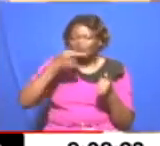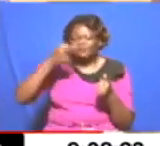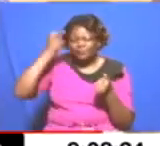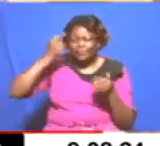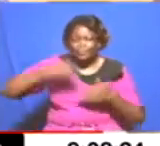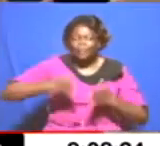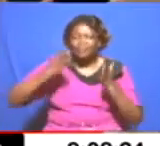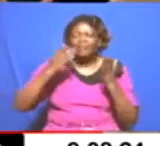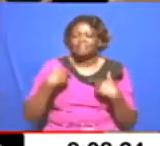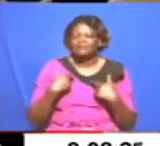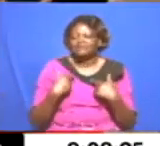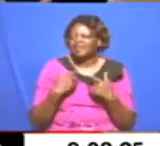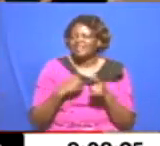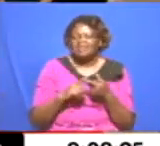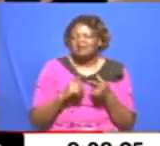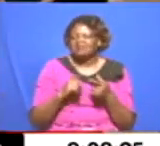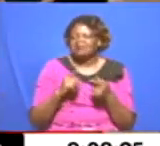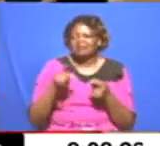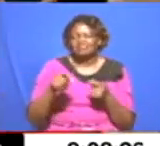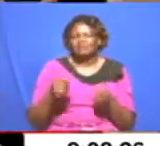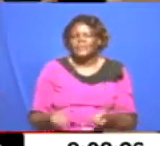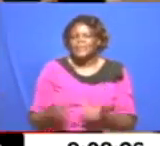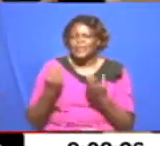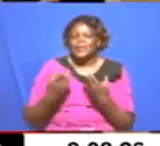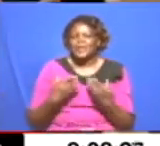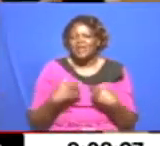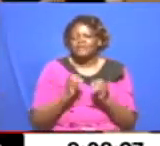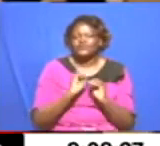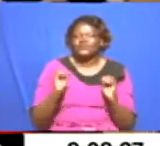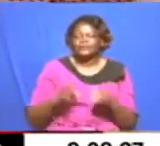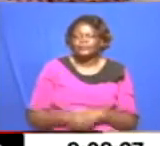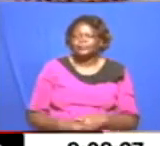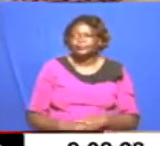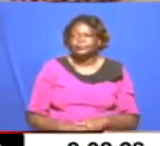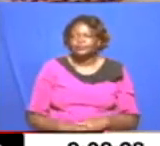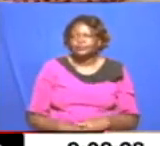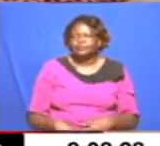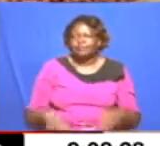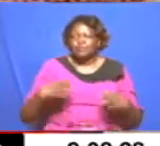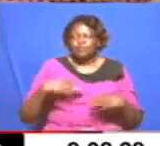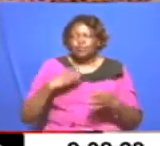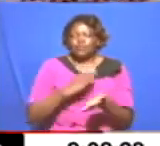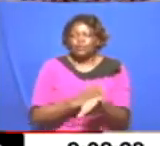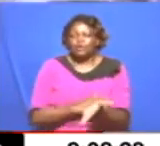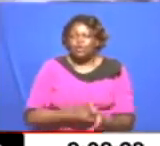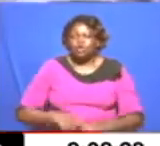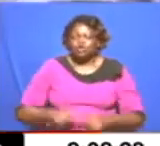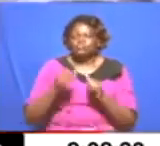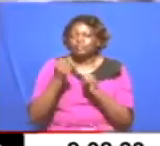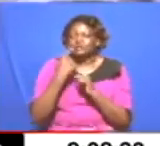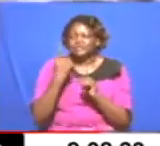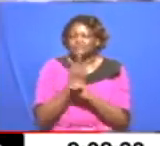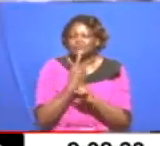these incidents will reduce. Those who sustained injuries continue to receive treatment in different hospitals